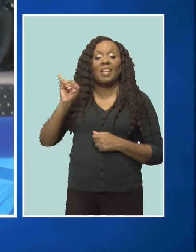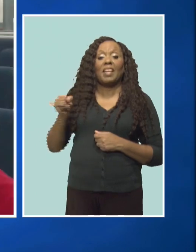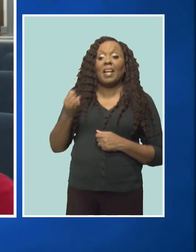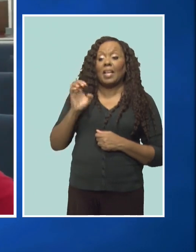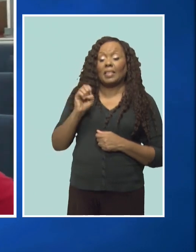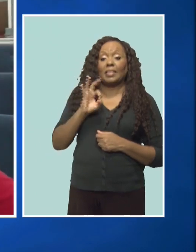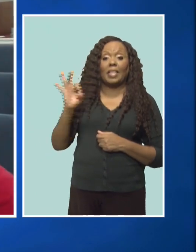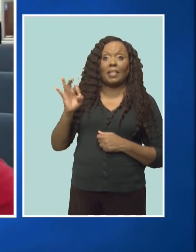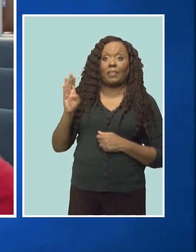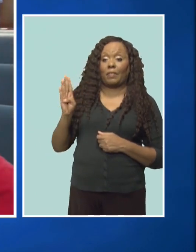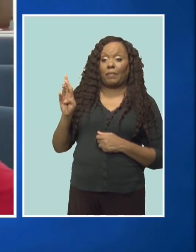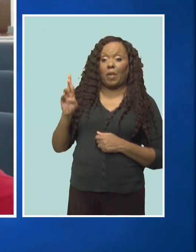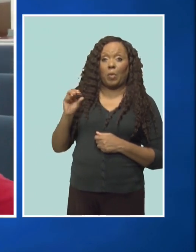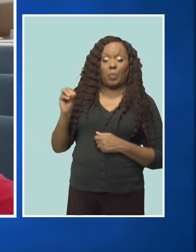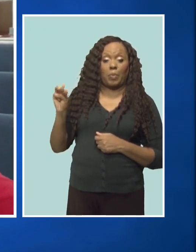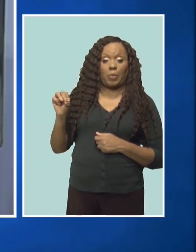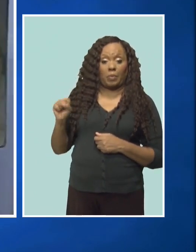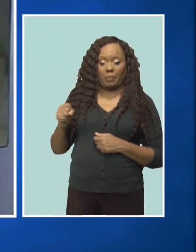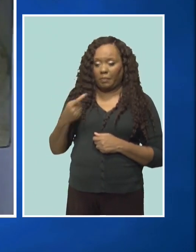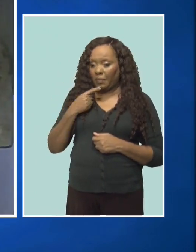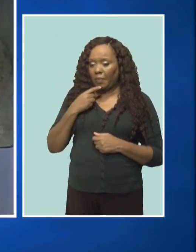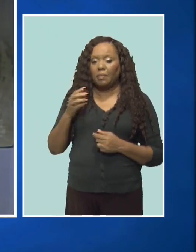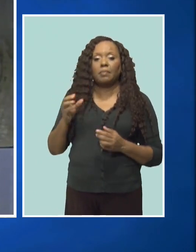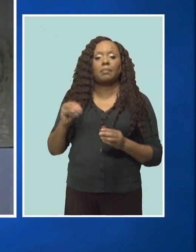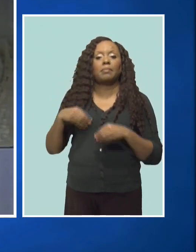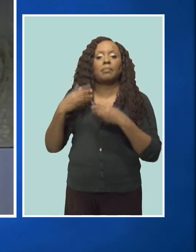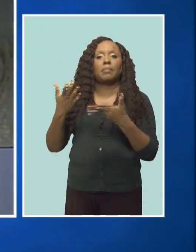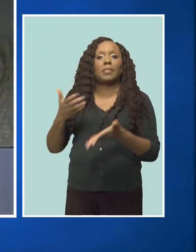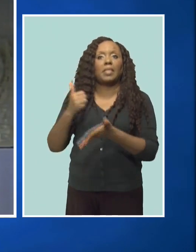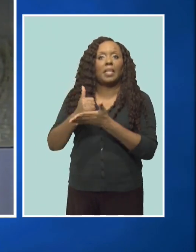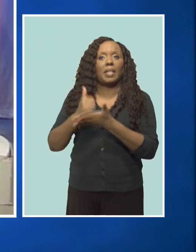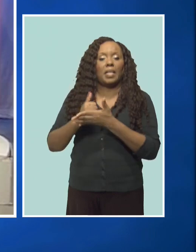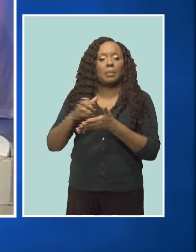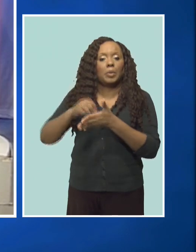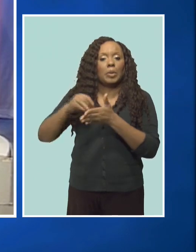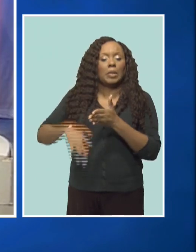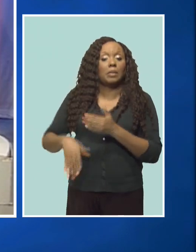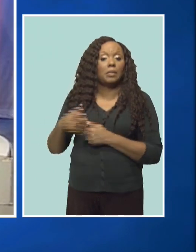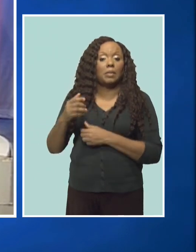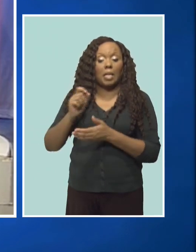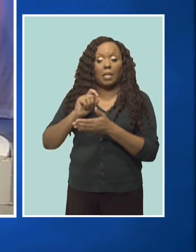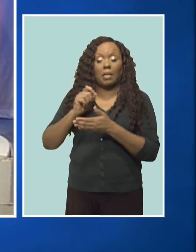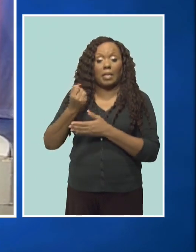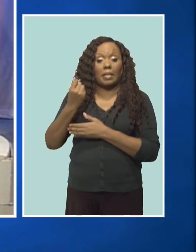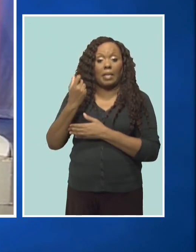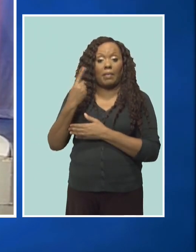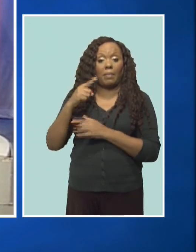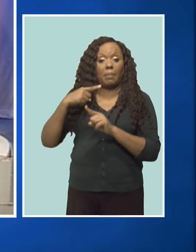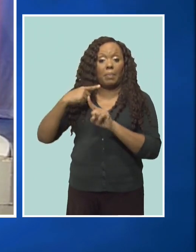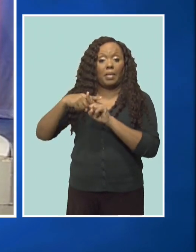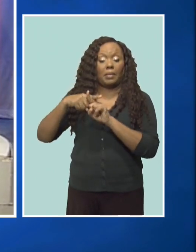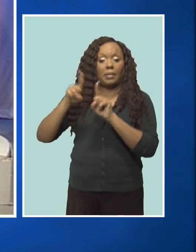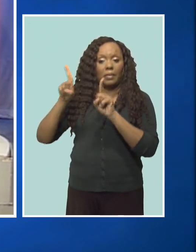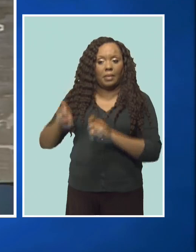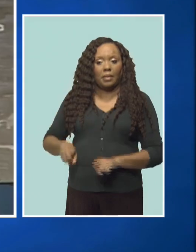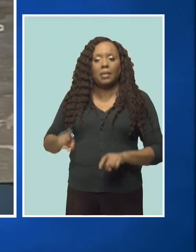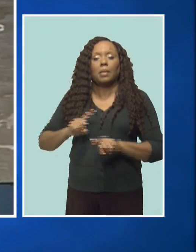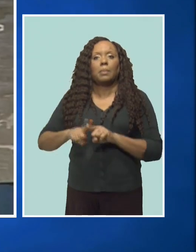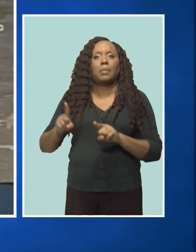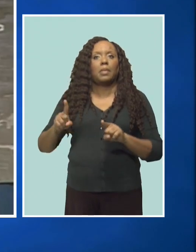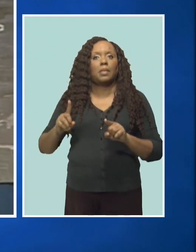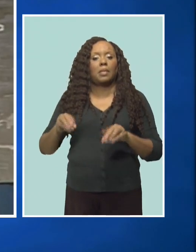says he has not only contributed the book to help common entrance students, but he also offers lessons for